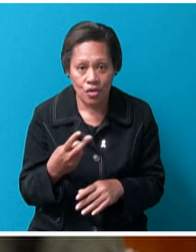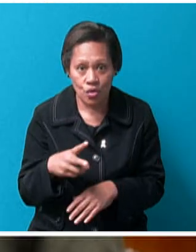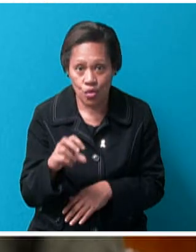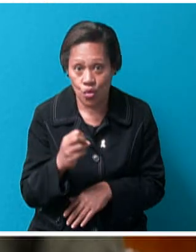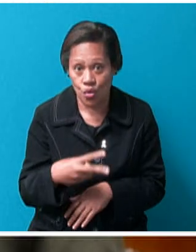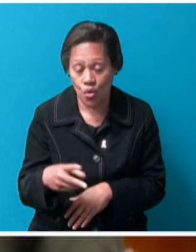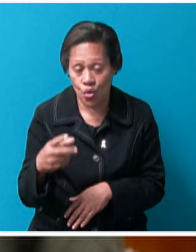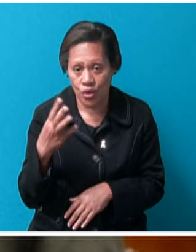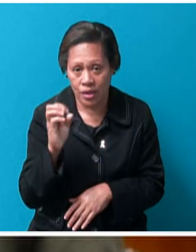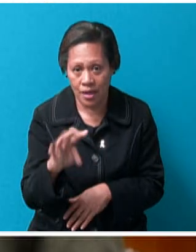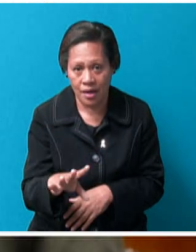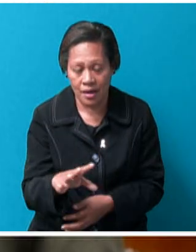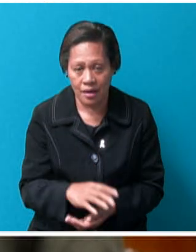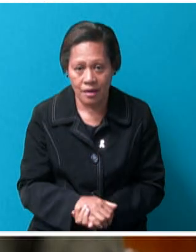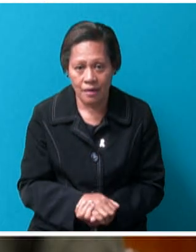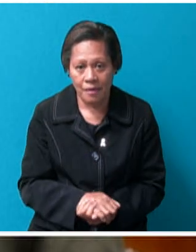He